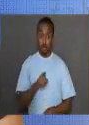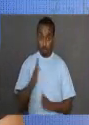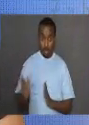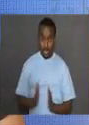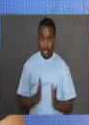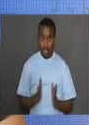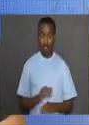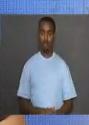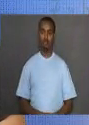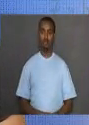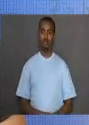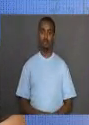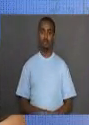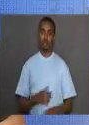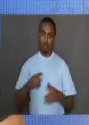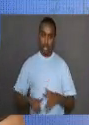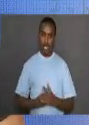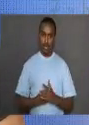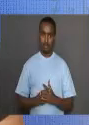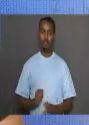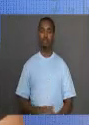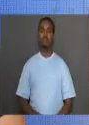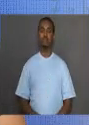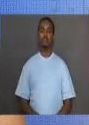ready? Let us begin.